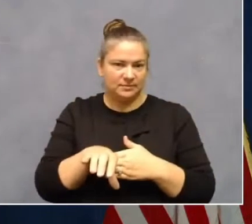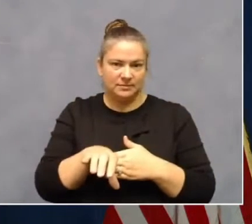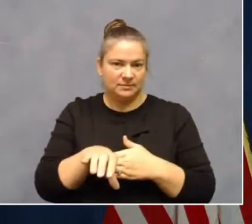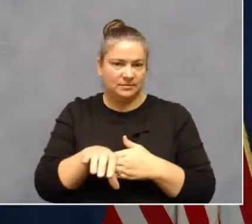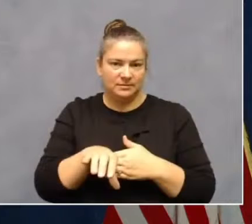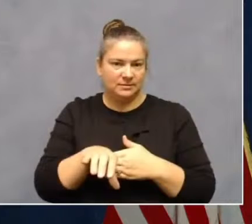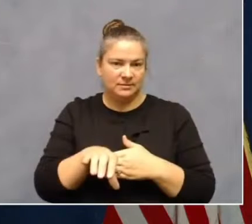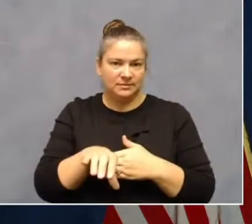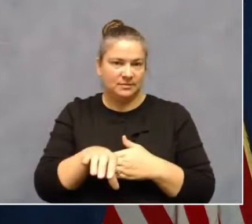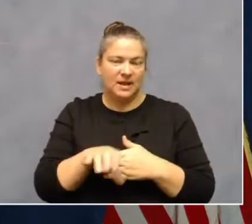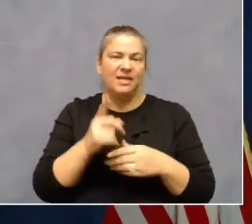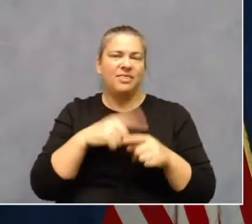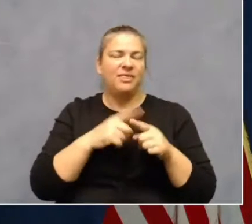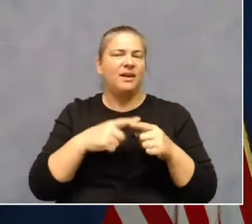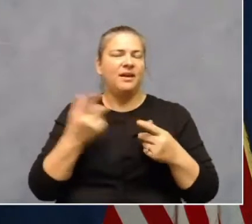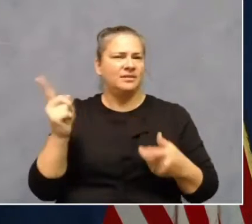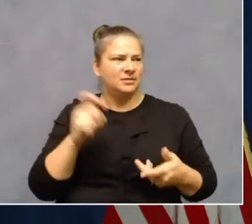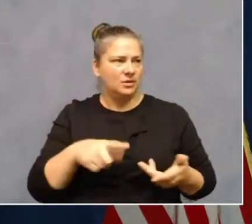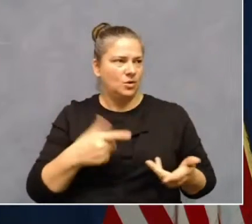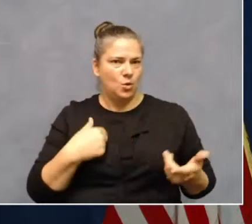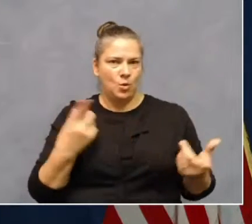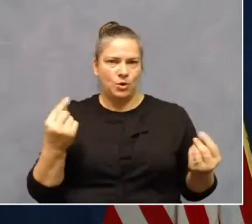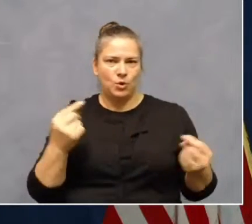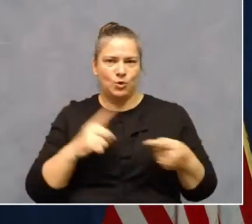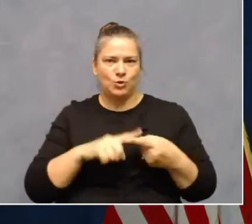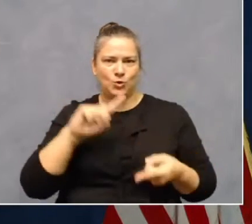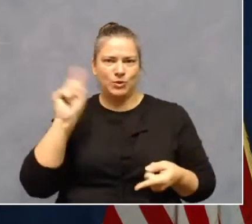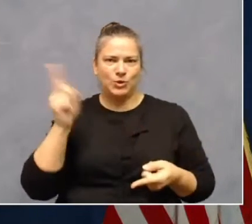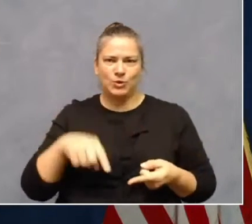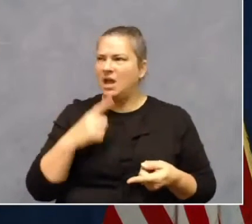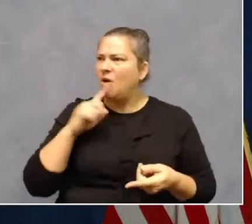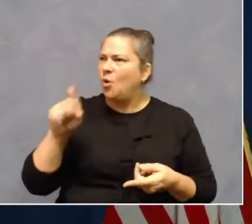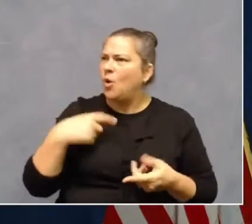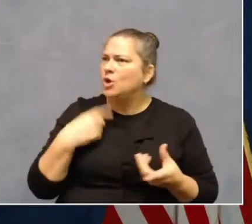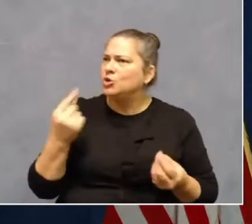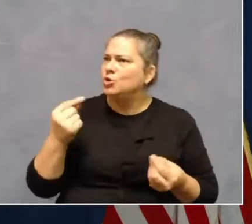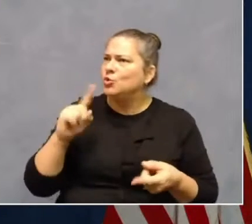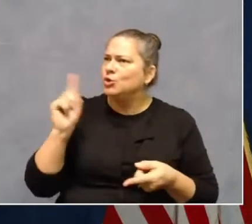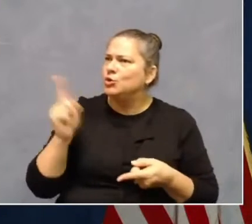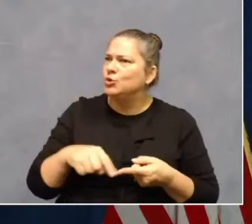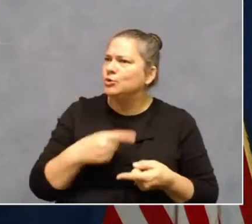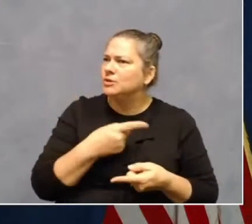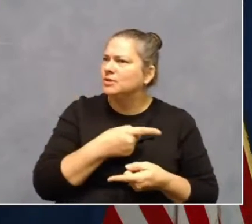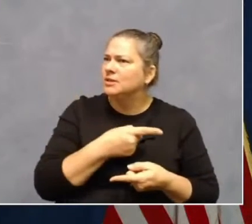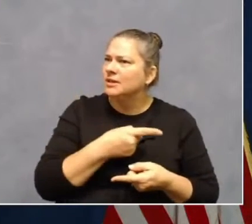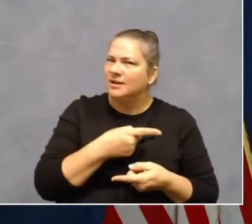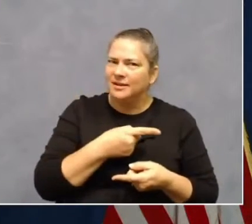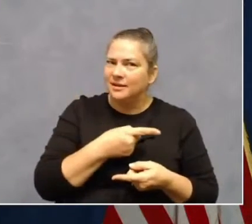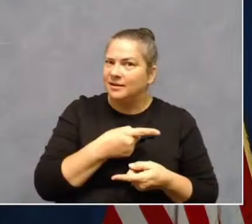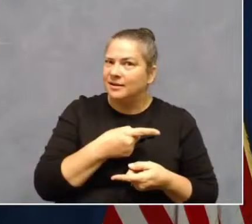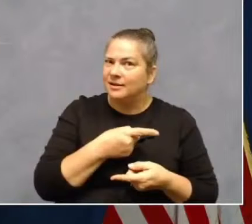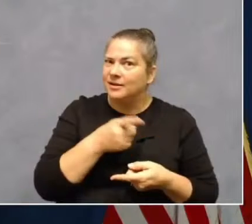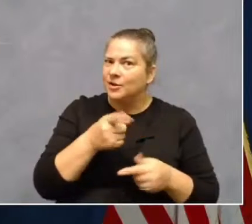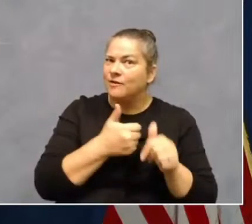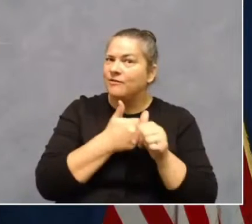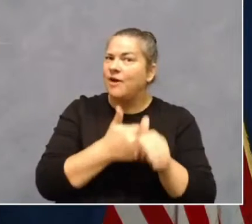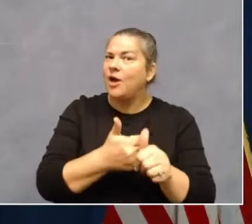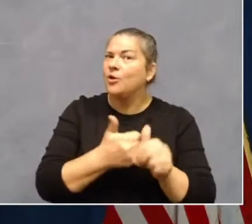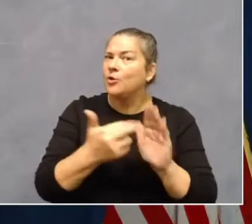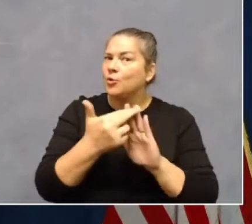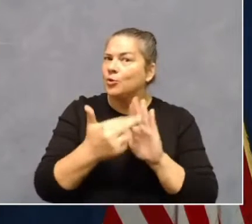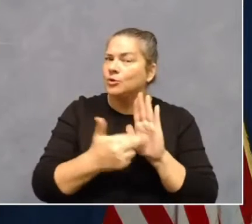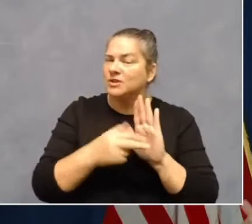And then the question's asked, what can we do to reduce our number of cases? Now, you can follow the basic guidance of public